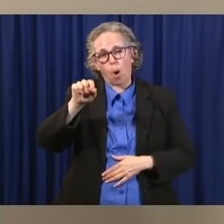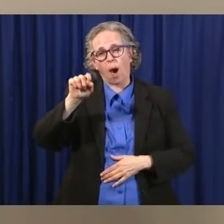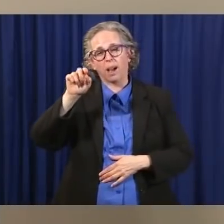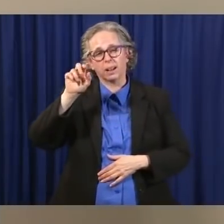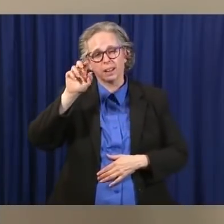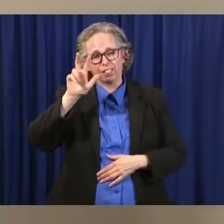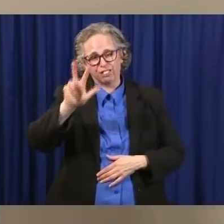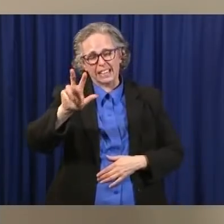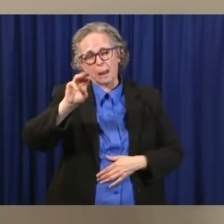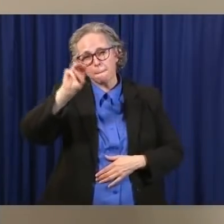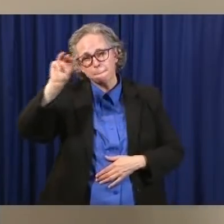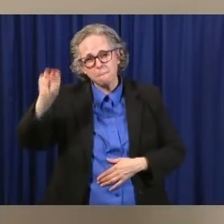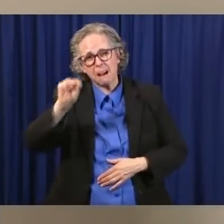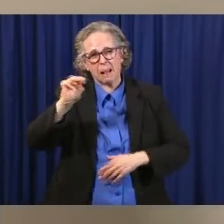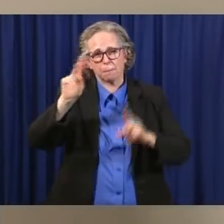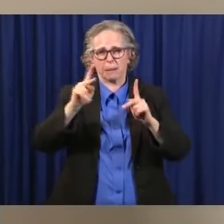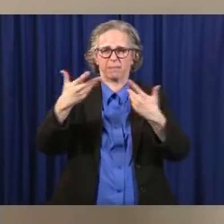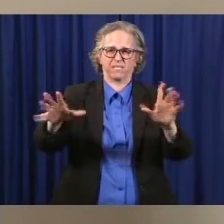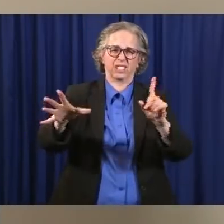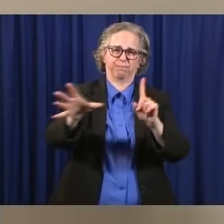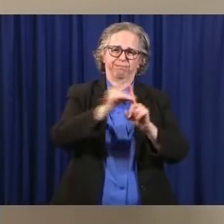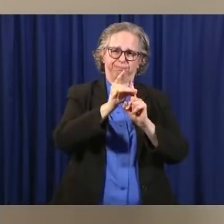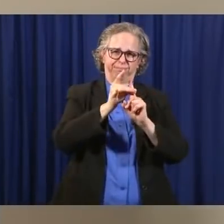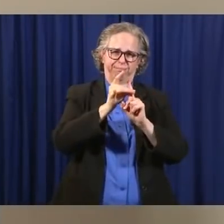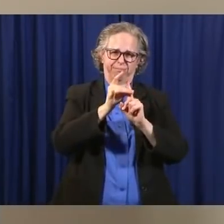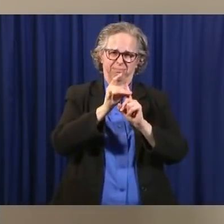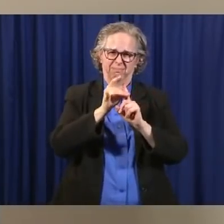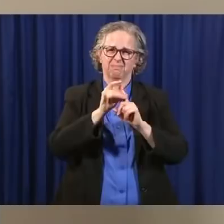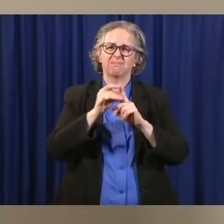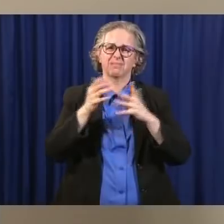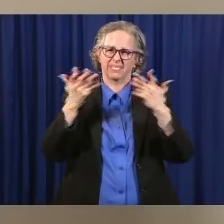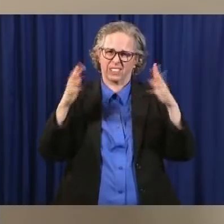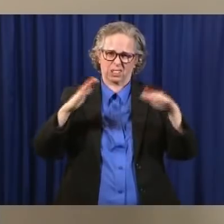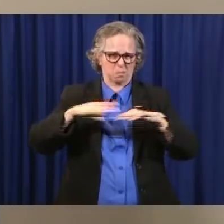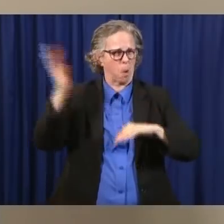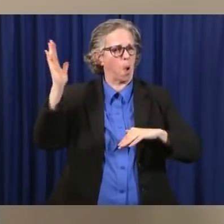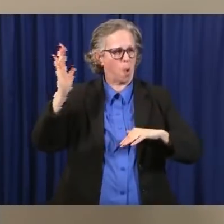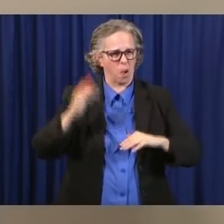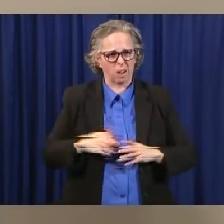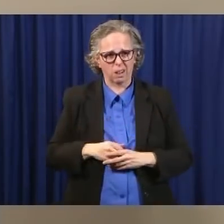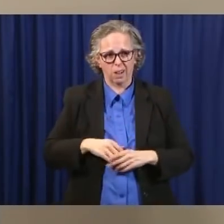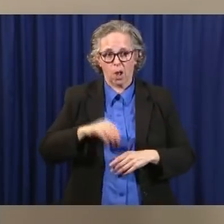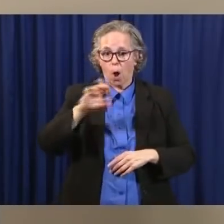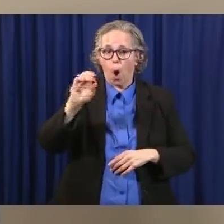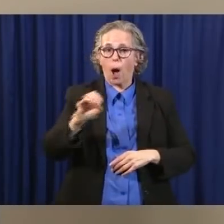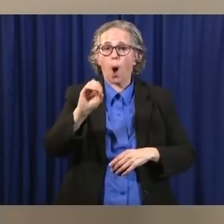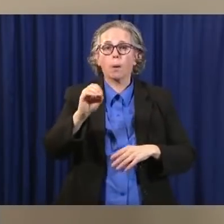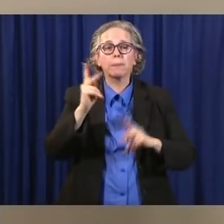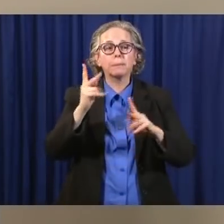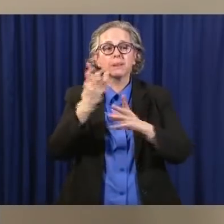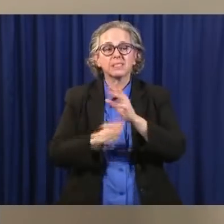1,329,000, so it's quite a few cases. The deaths in Ohio at this point are